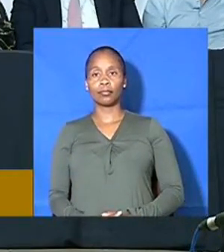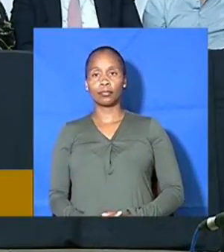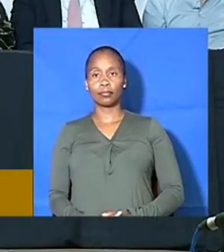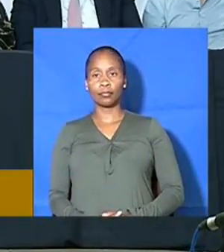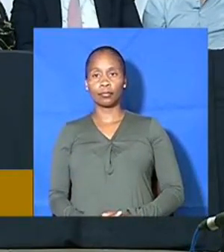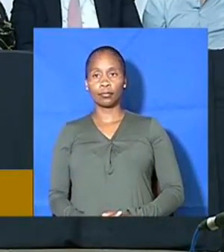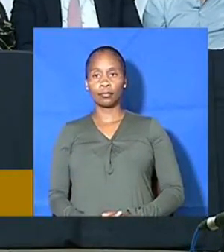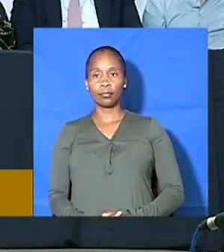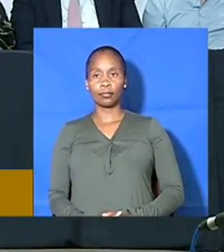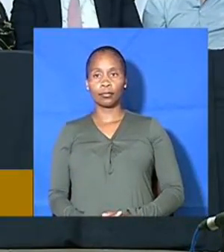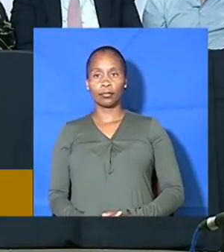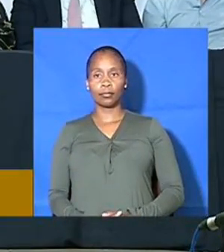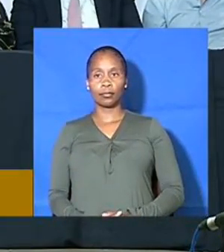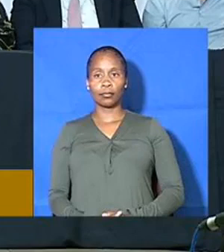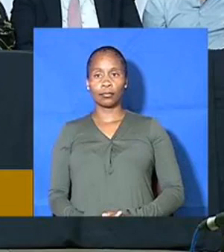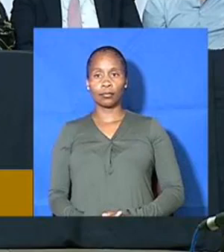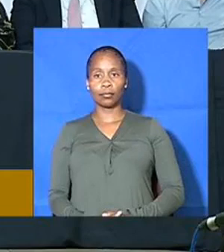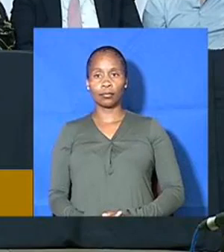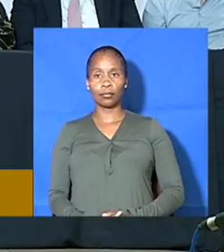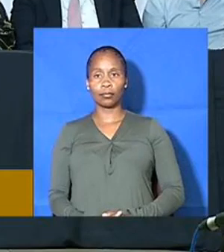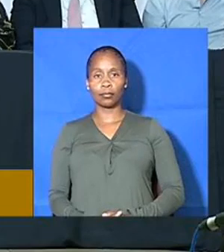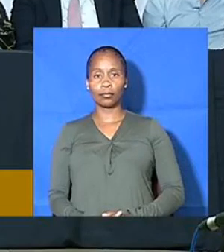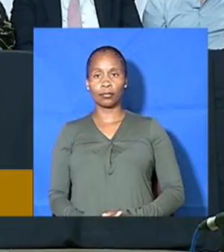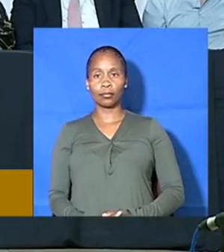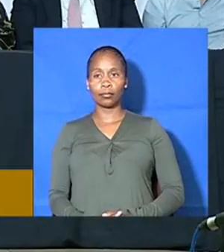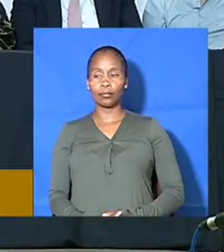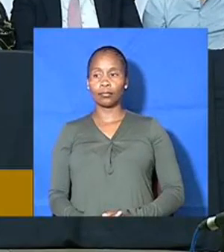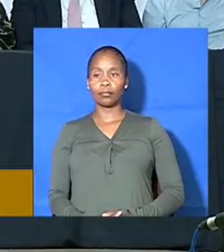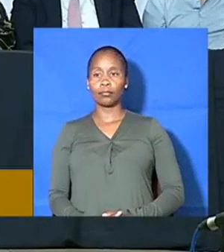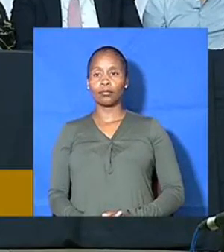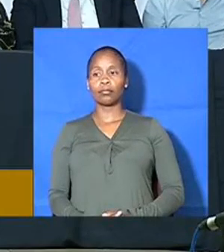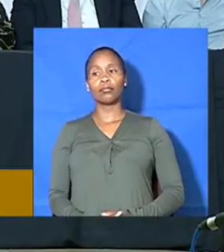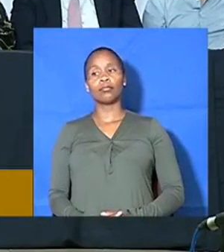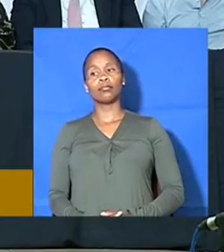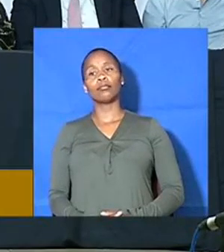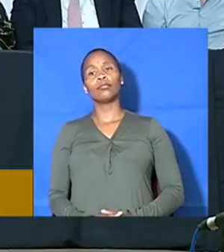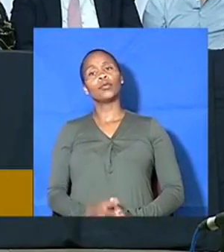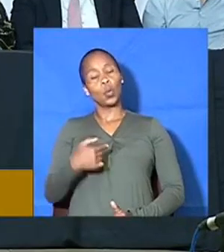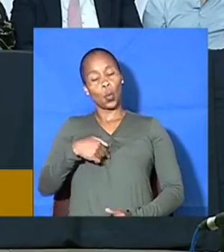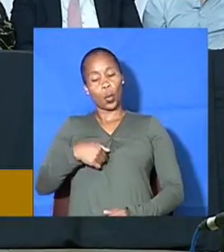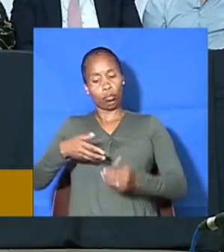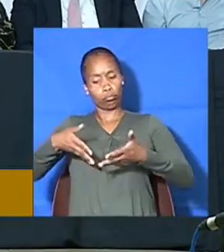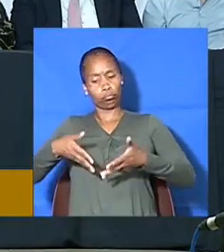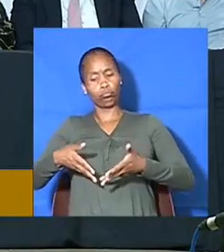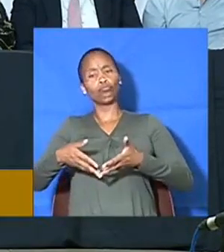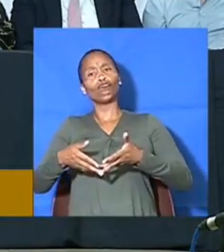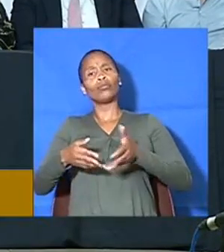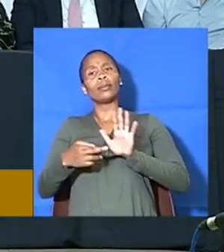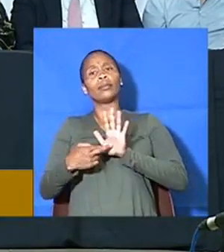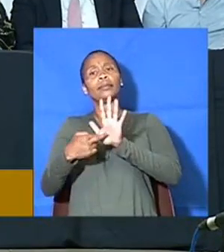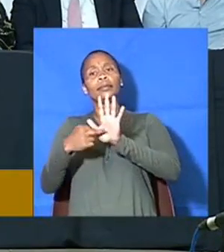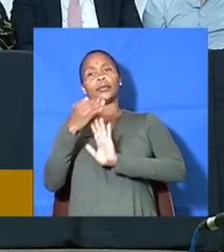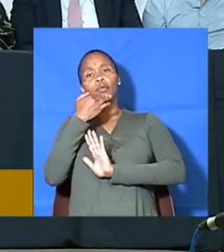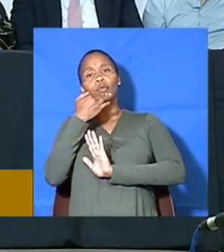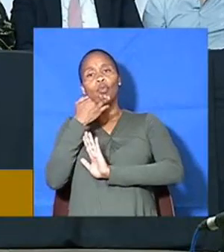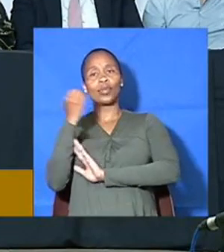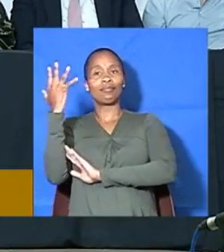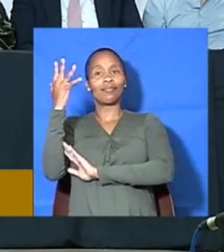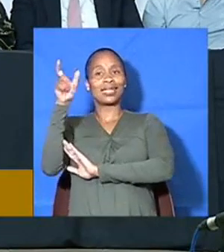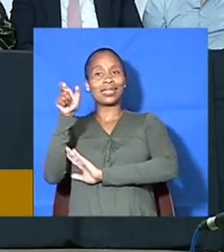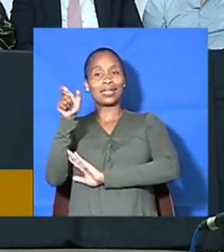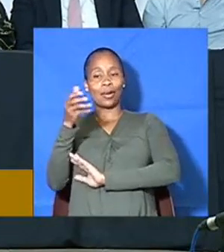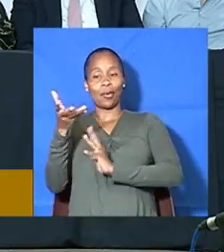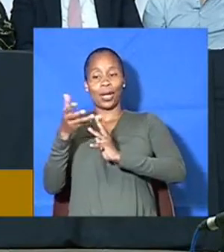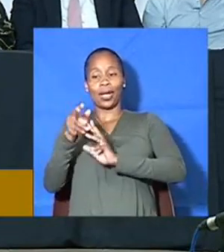rena le ba ba tlhankedi ba bangwe ba go tswa khorong ya maphelo. Let me start with the province. If there are any or there are